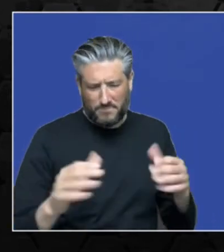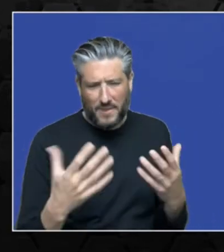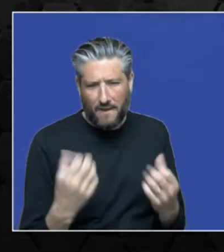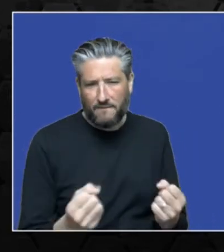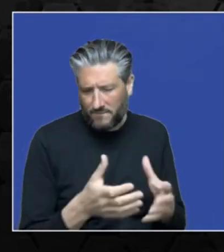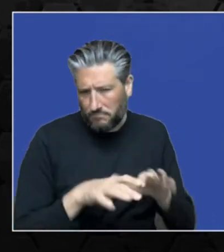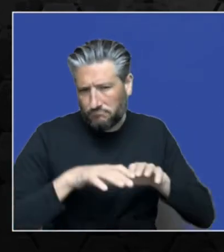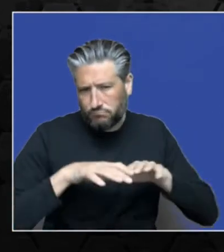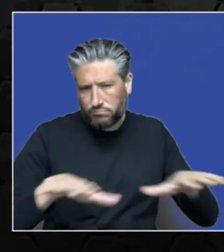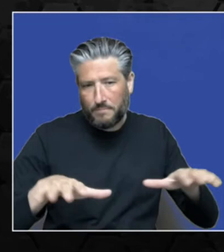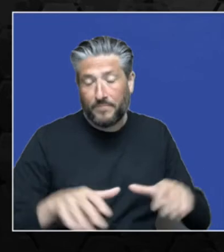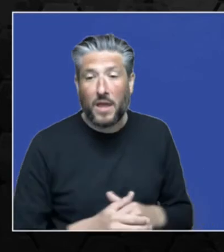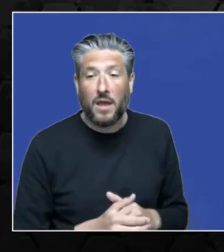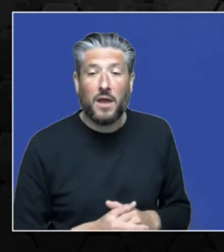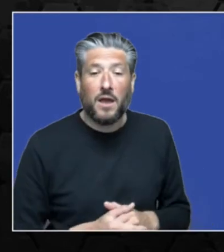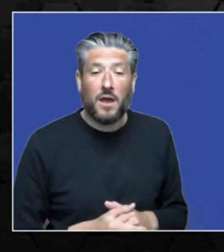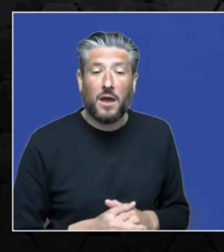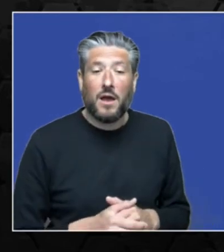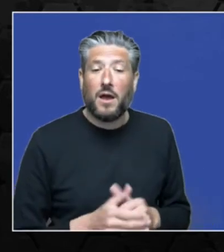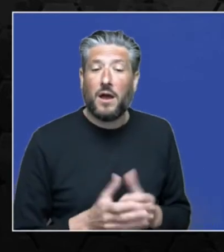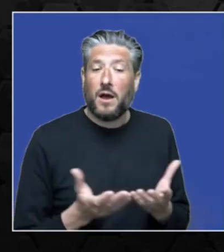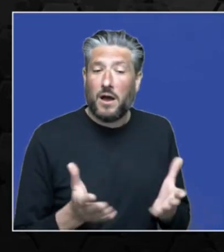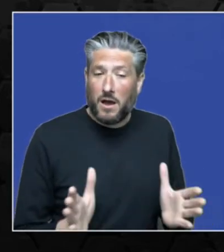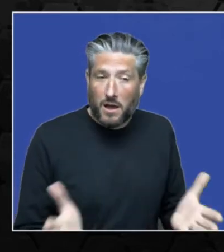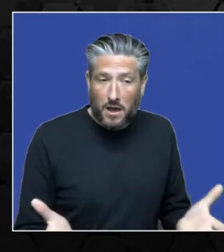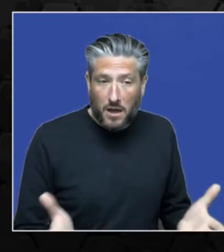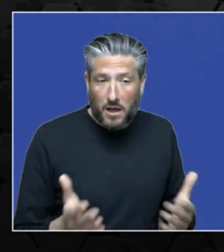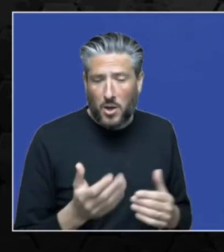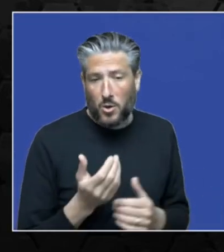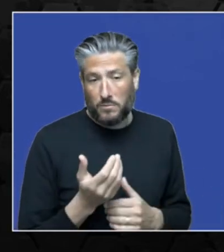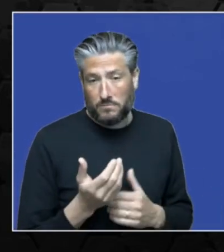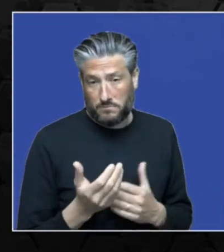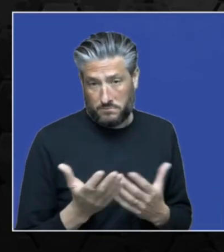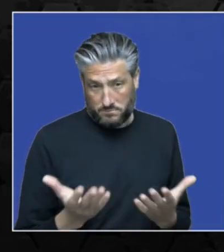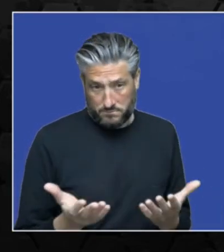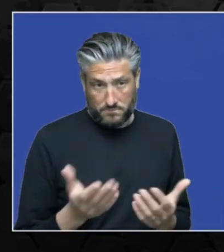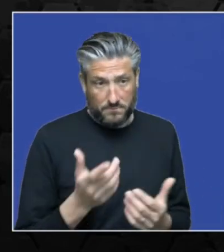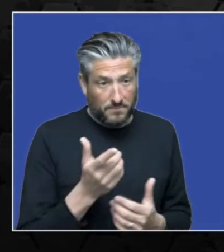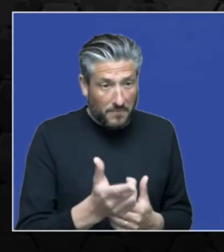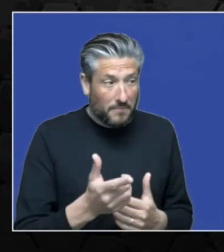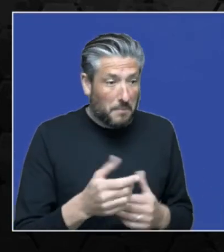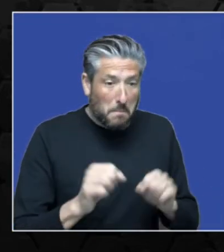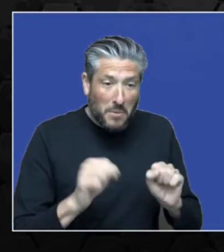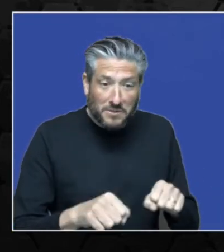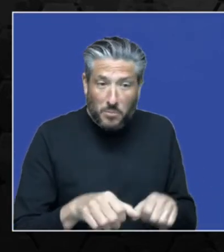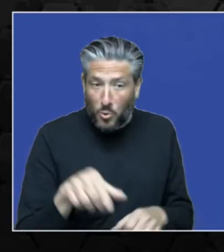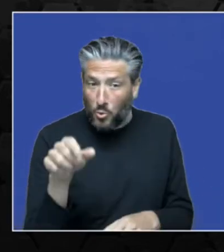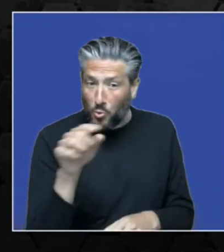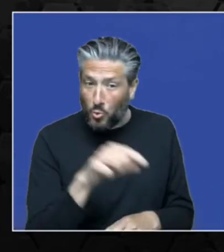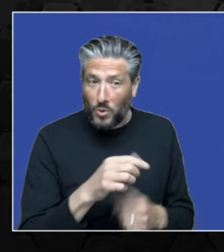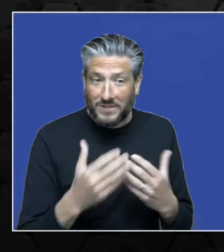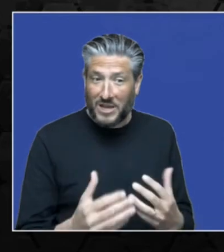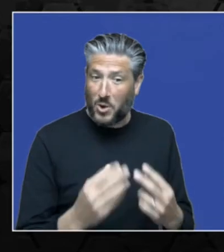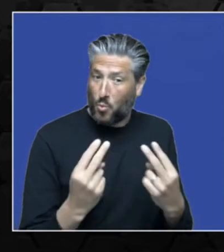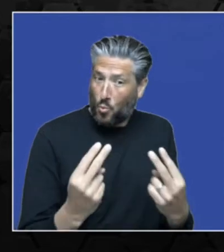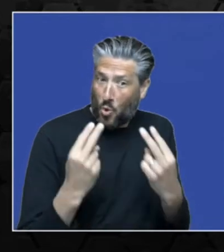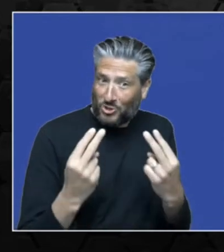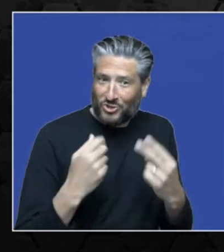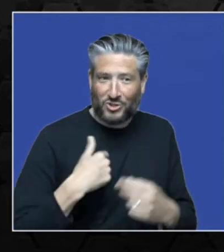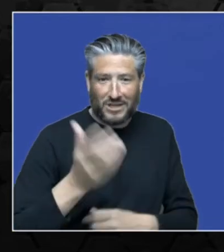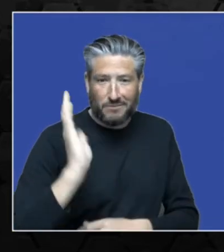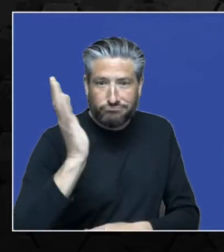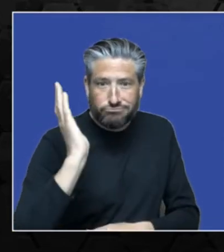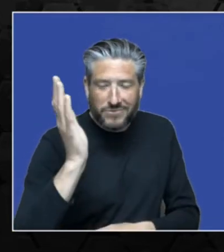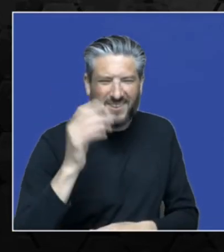just first of all, you are on the right path because you are watching this conference. So do attend sessions like this and interact with